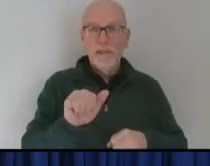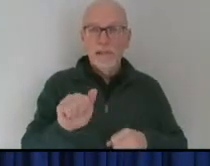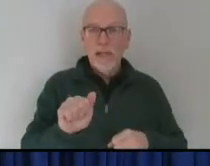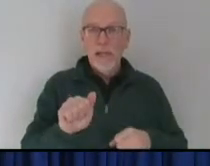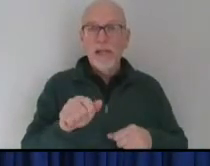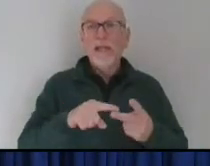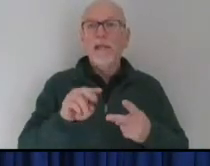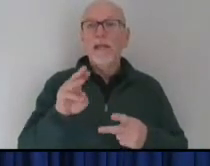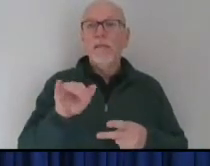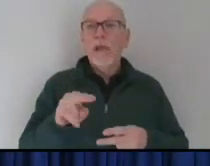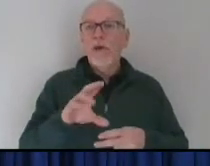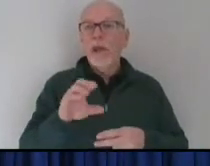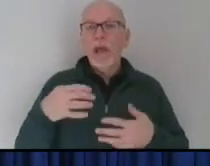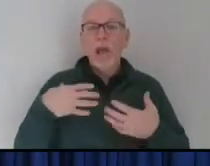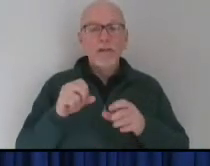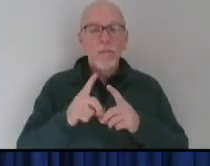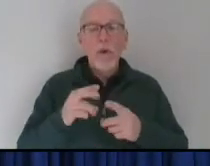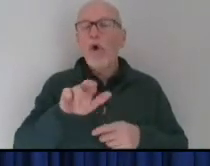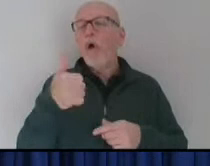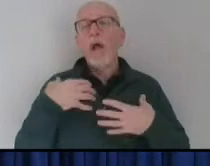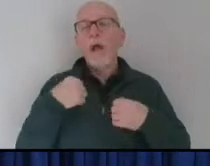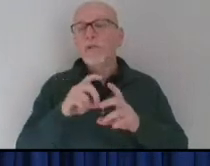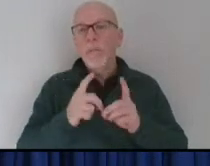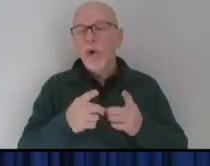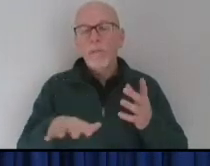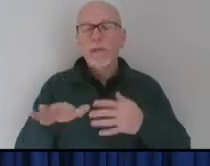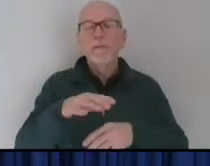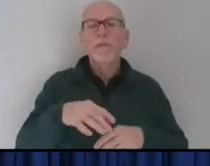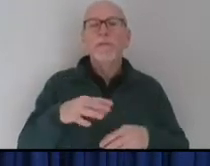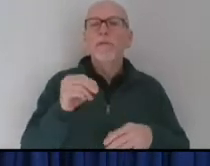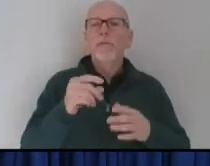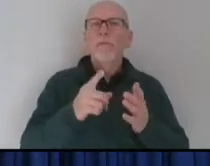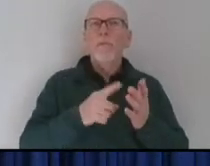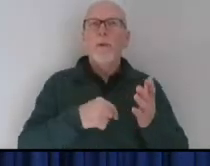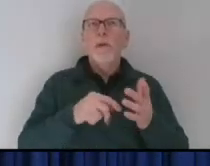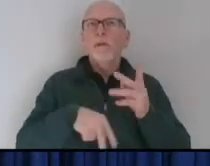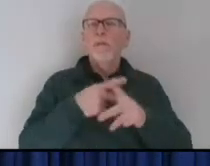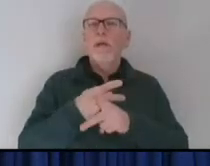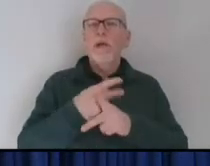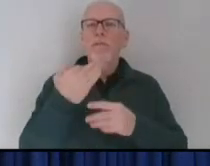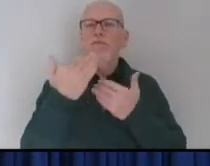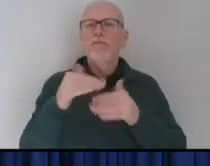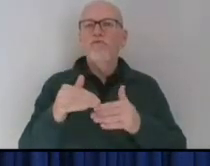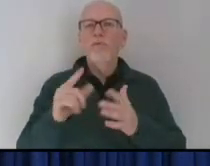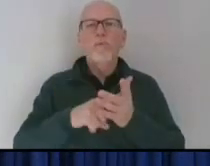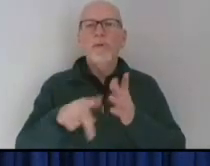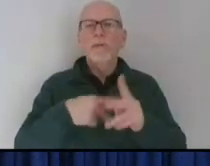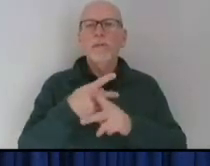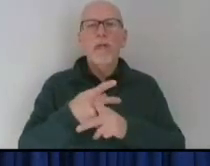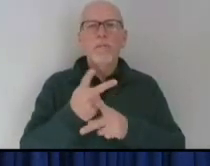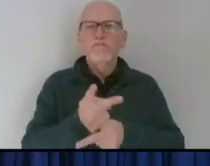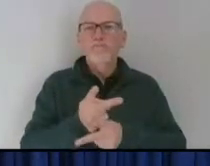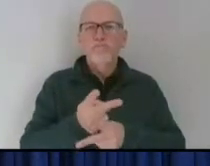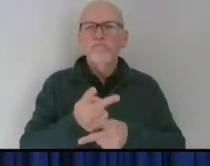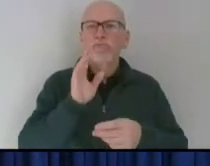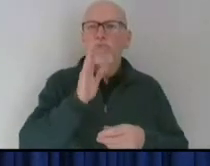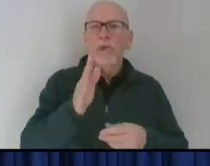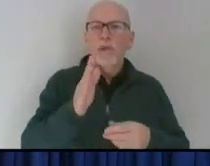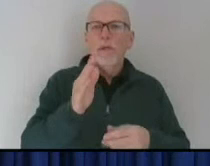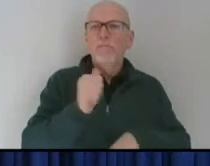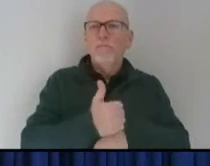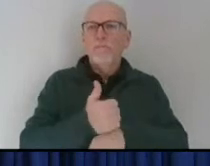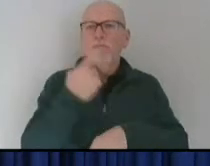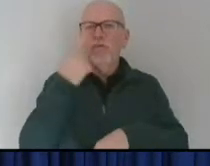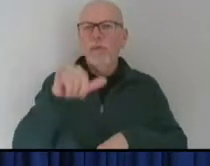County Health Department, other health departments, and what type of restrictions, what type of precautions are going to be in